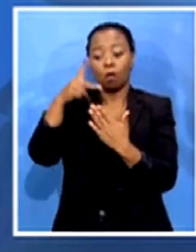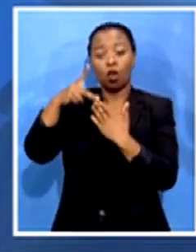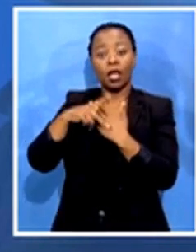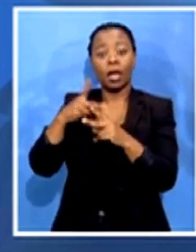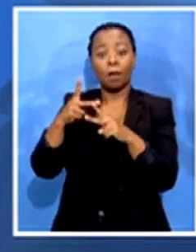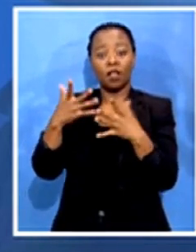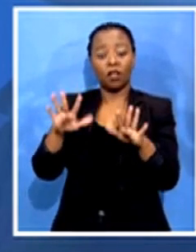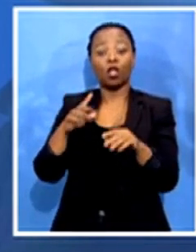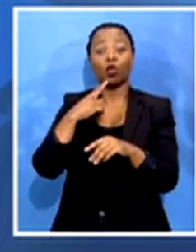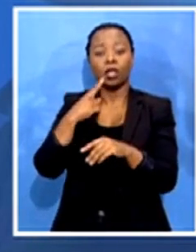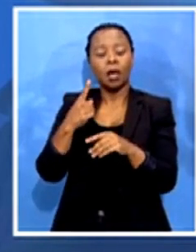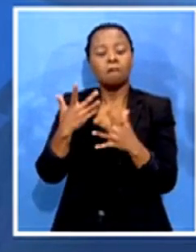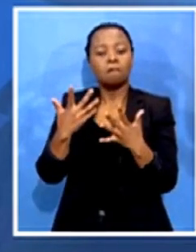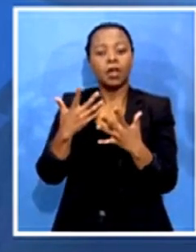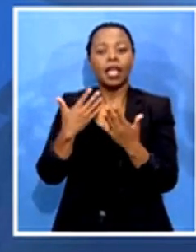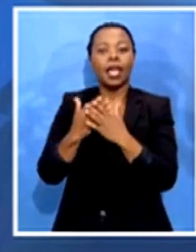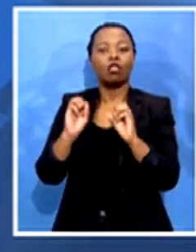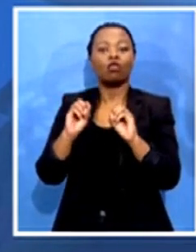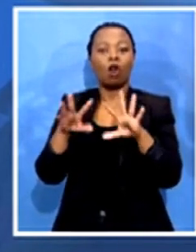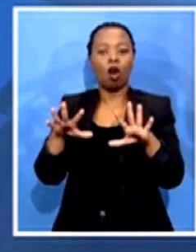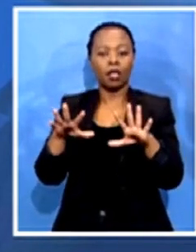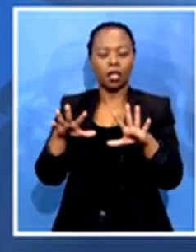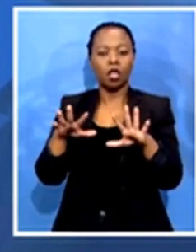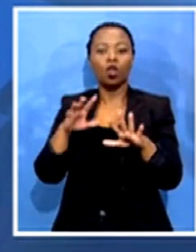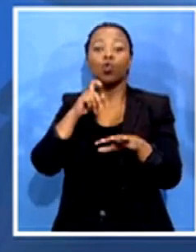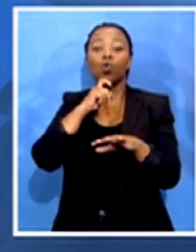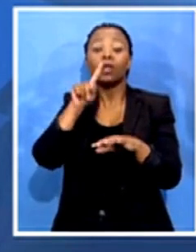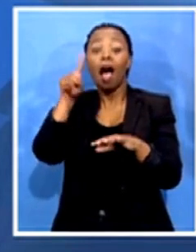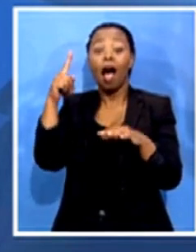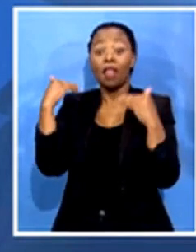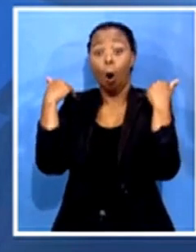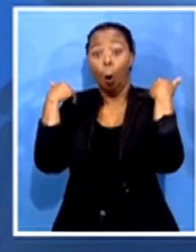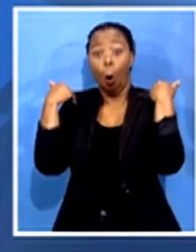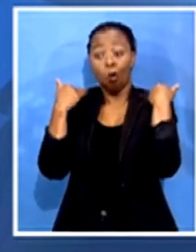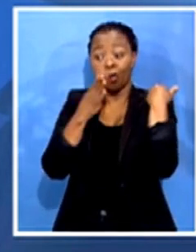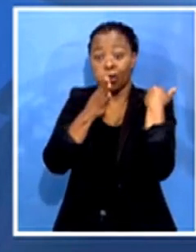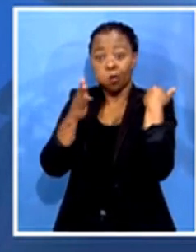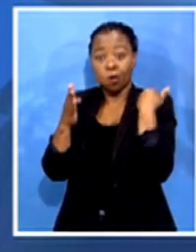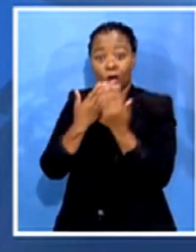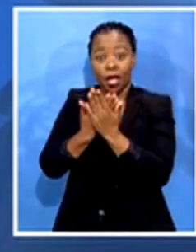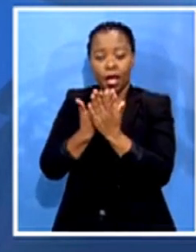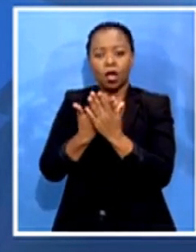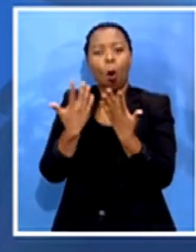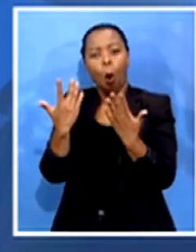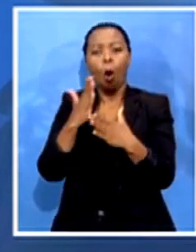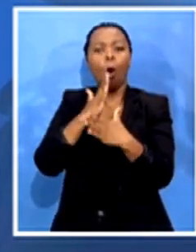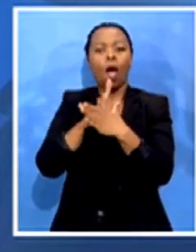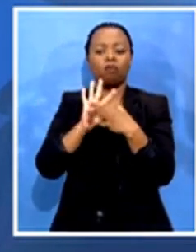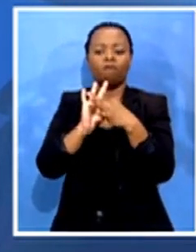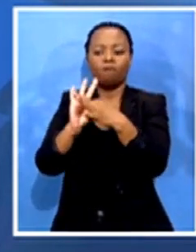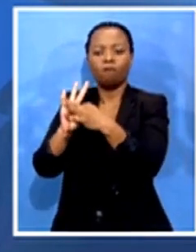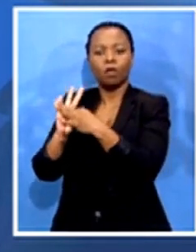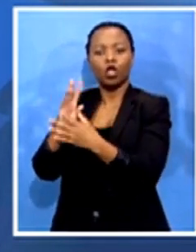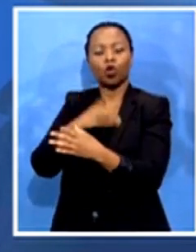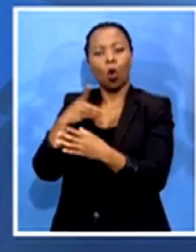use other halls that are available, or work together with the doctors in their own environments